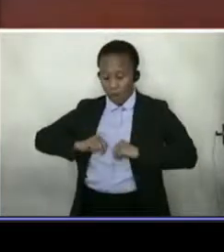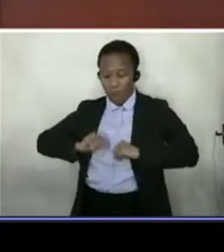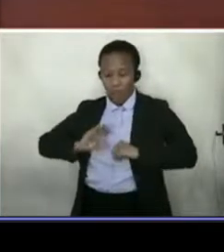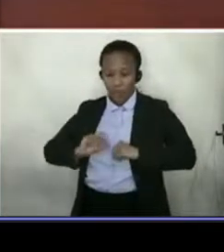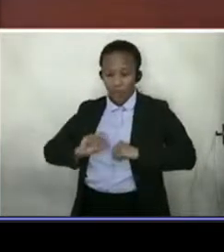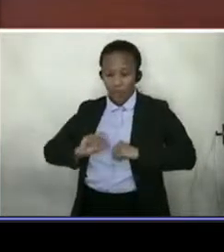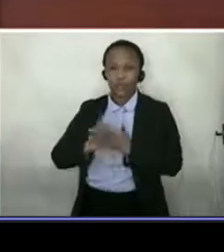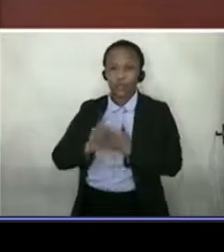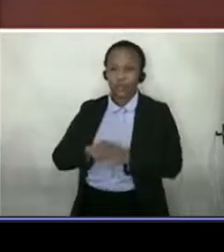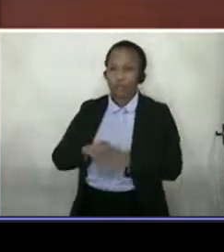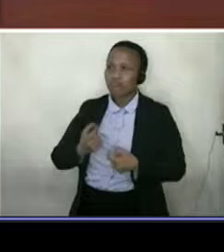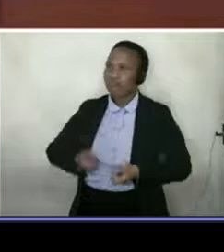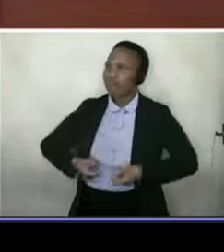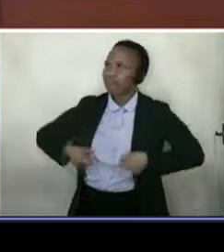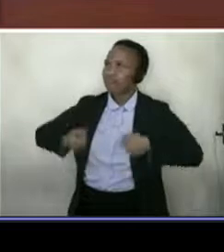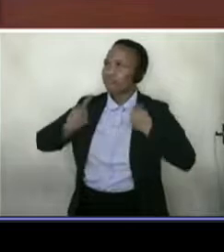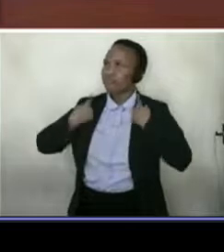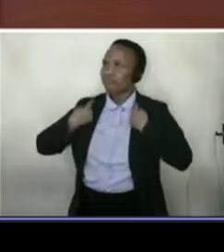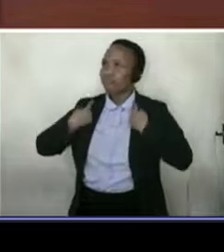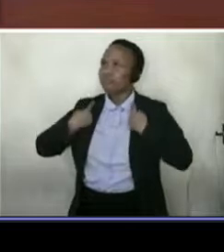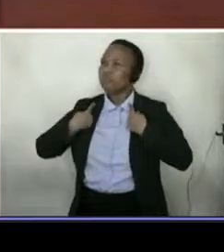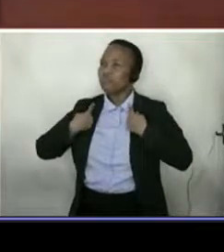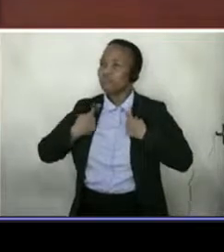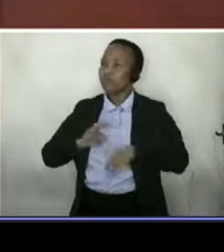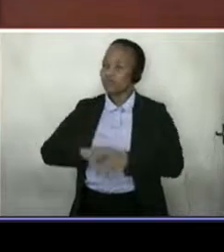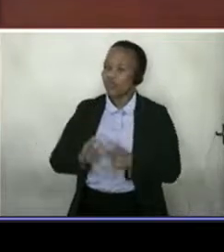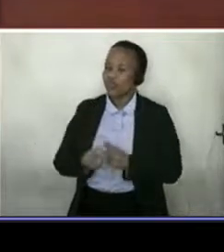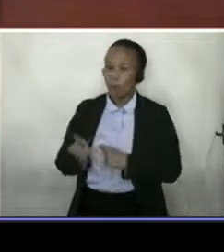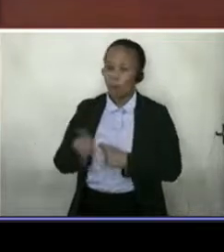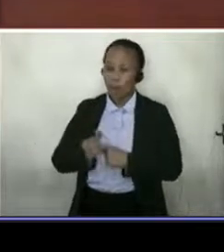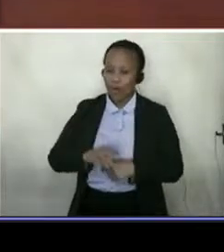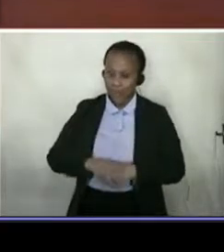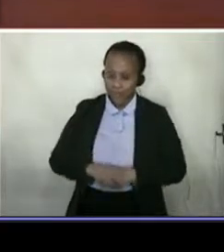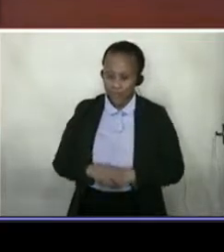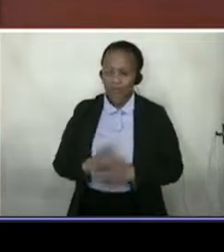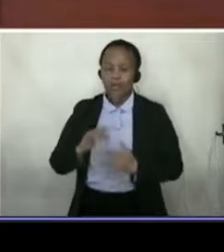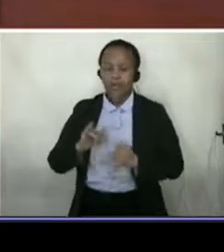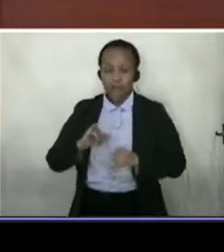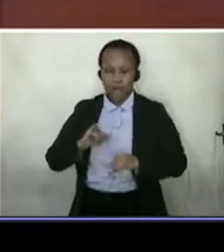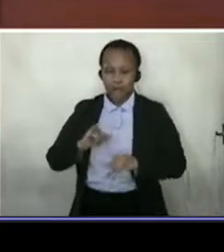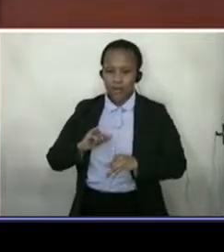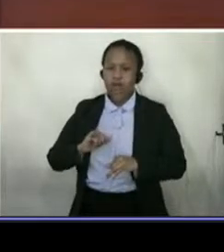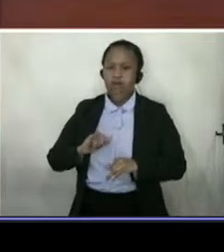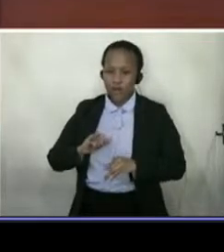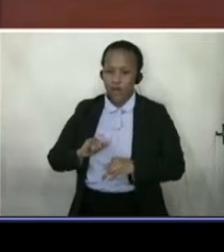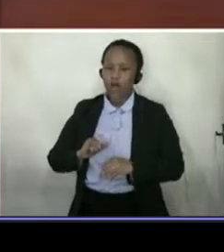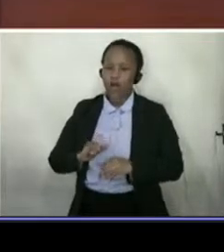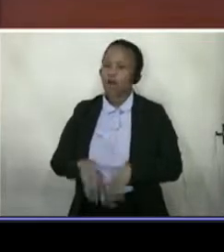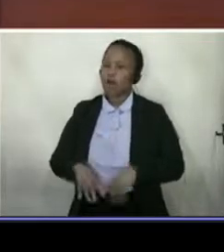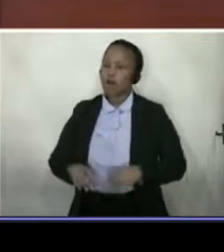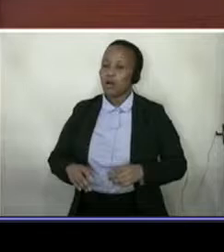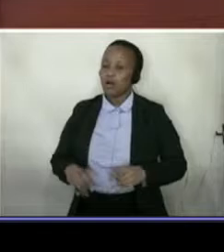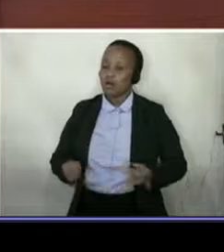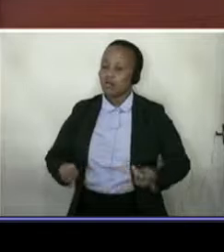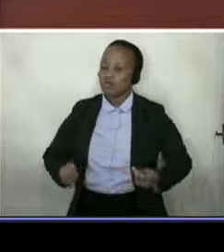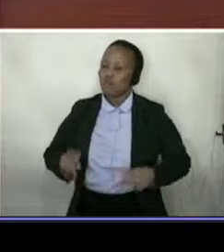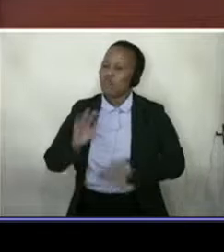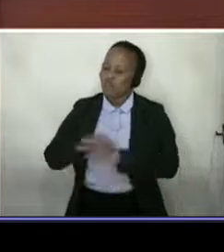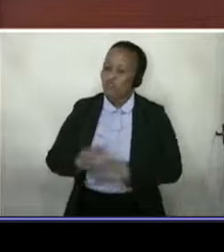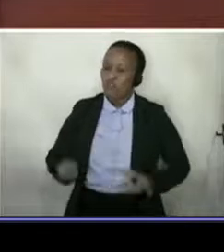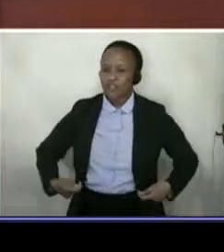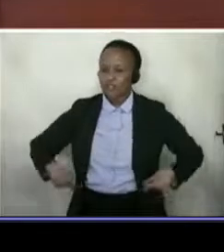not to understand what needs to be done. We need to improve unauthorized, irregular, and fruitless,